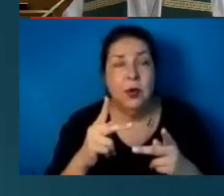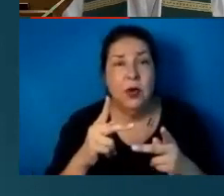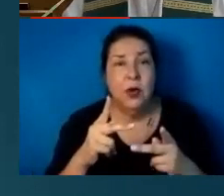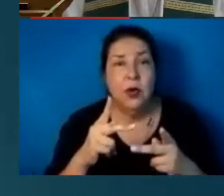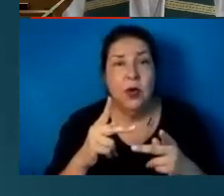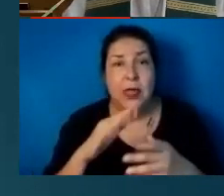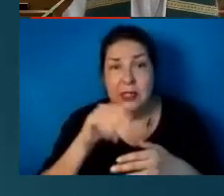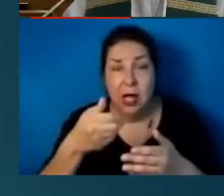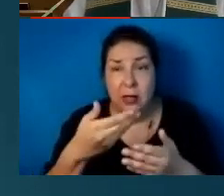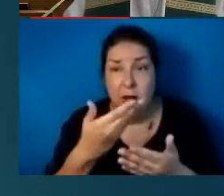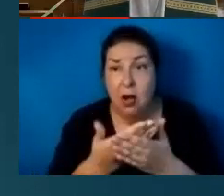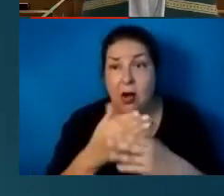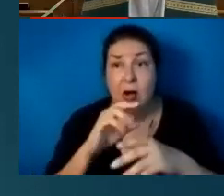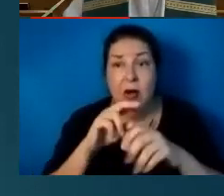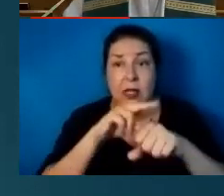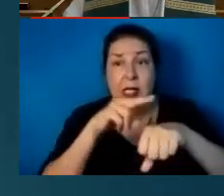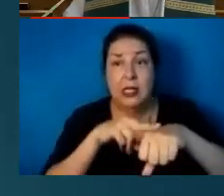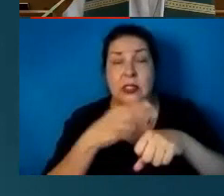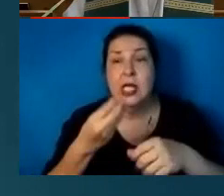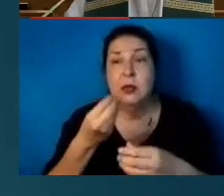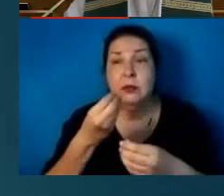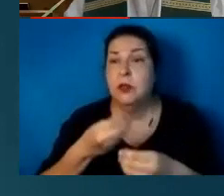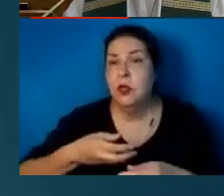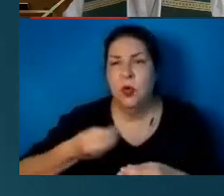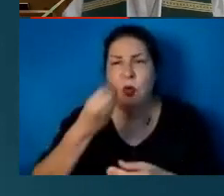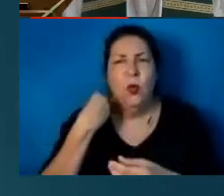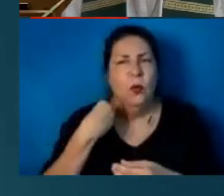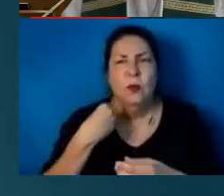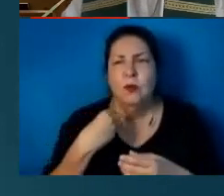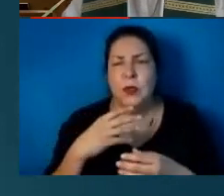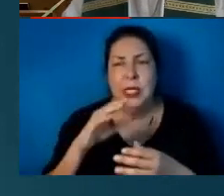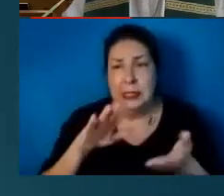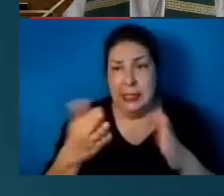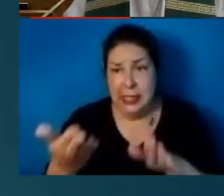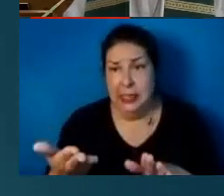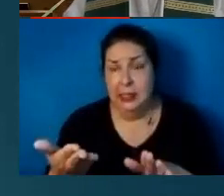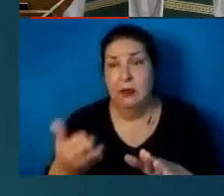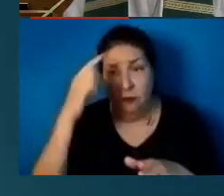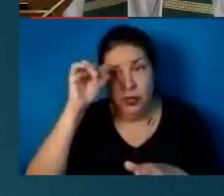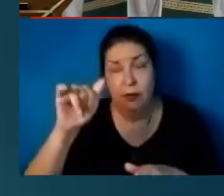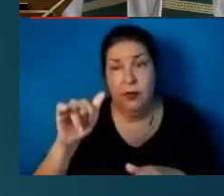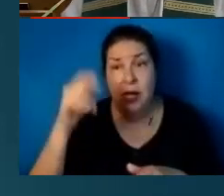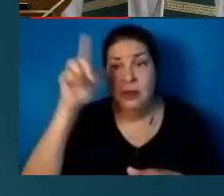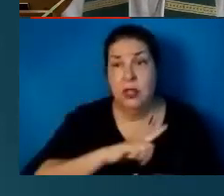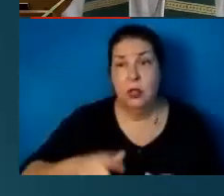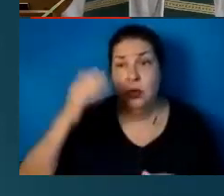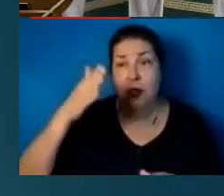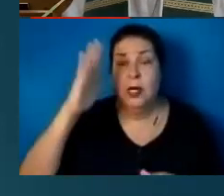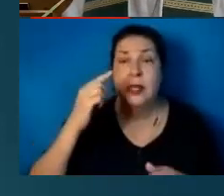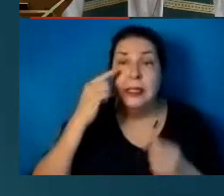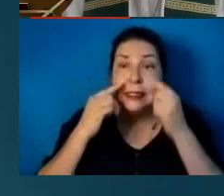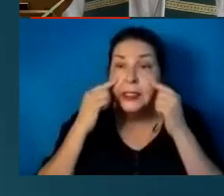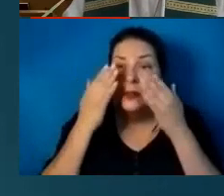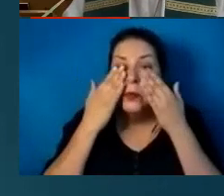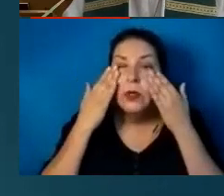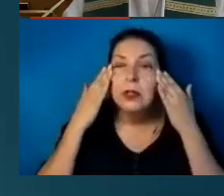all nations. He will swallow up death forever, and the Lord God will wipe away tears from all faces,